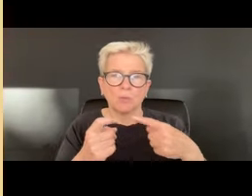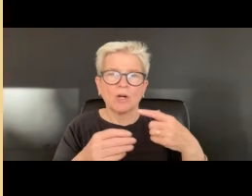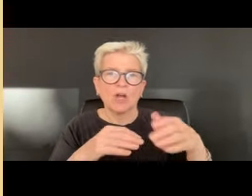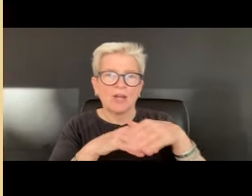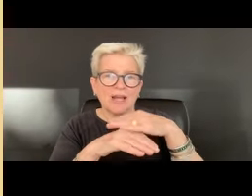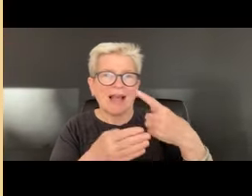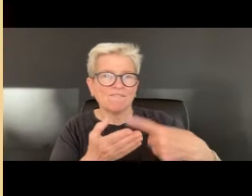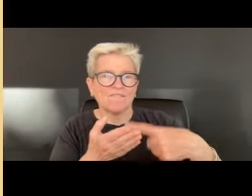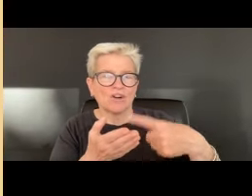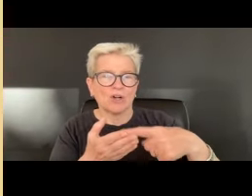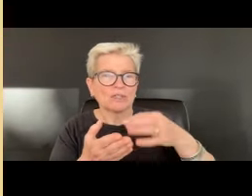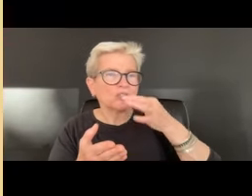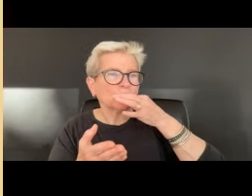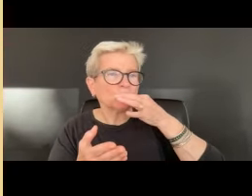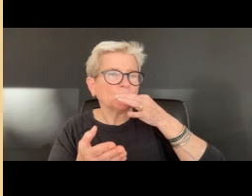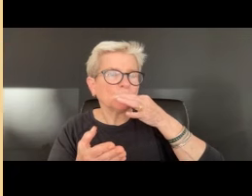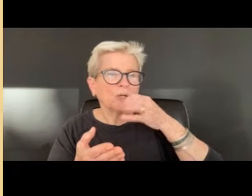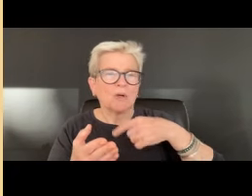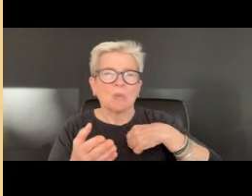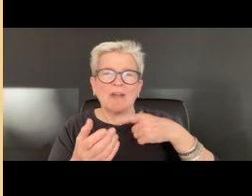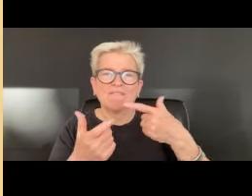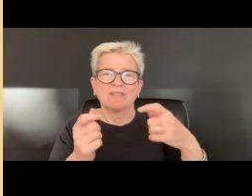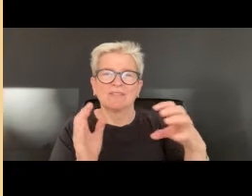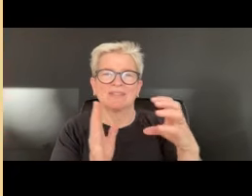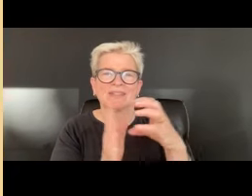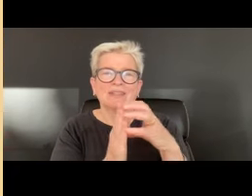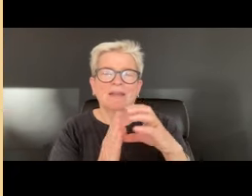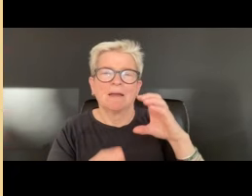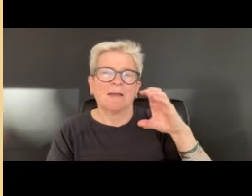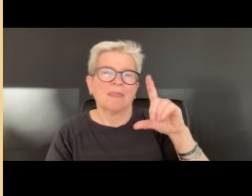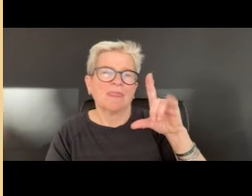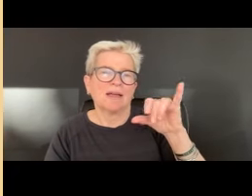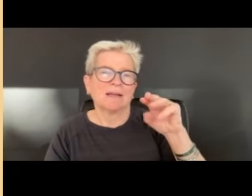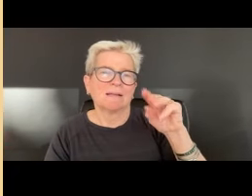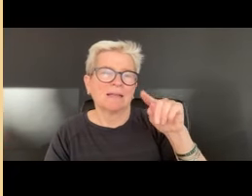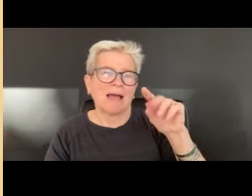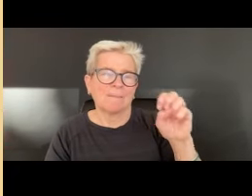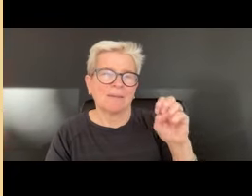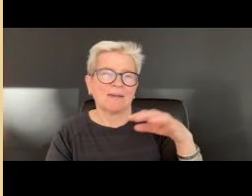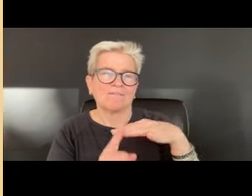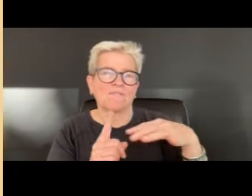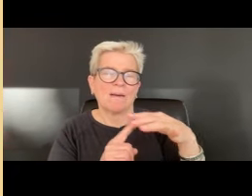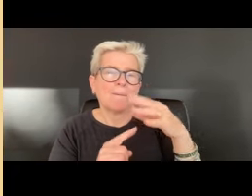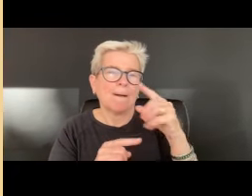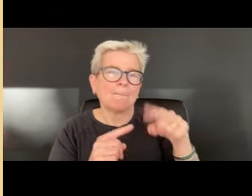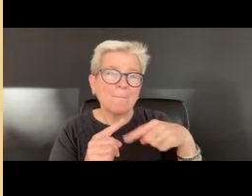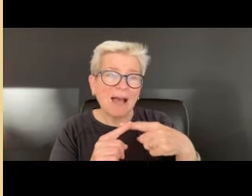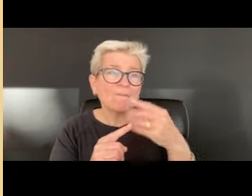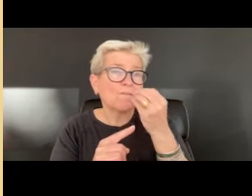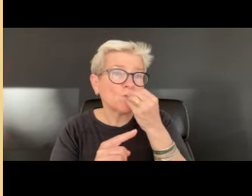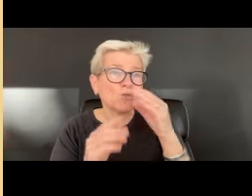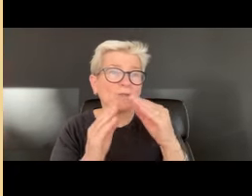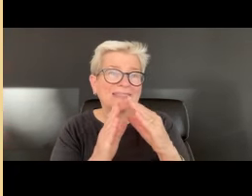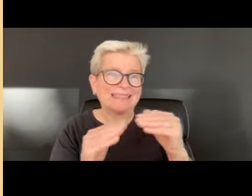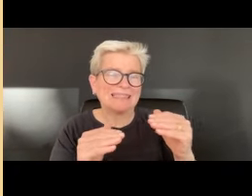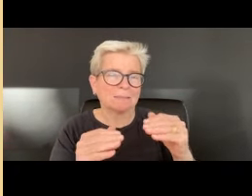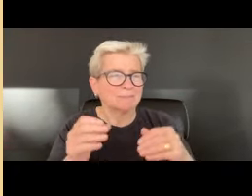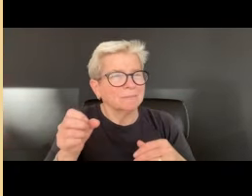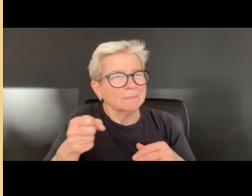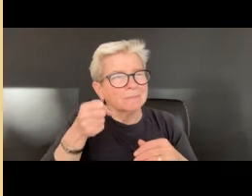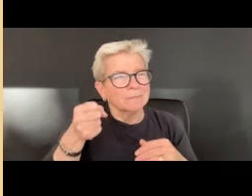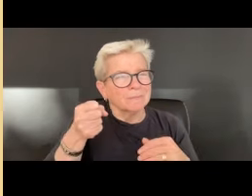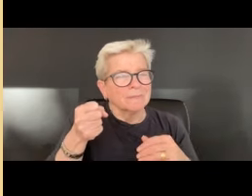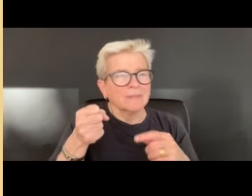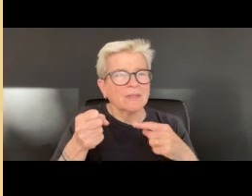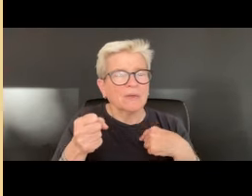We do have an entire section in the climate and environment element on food systems. So it's something that we did some